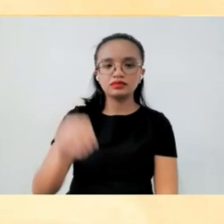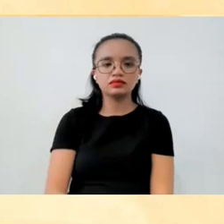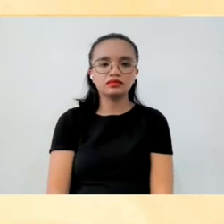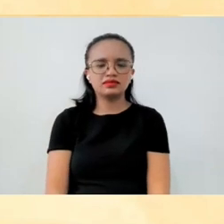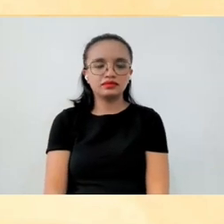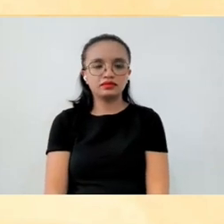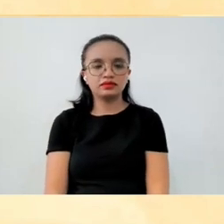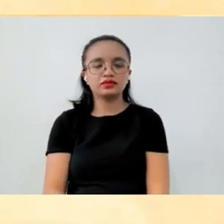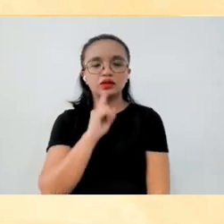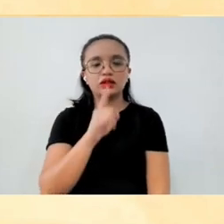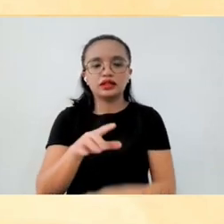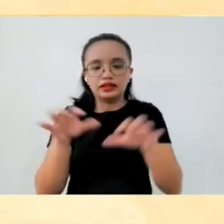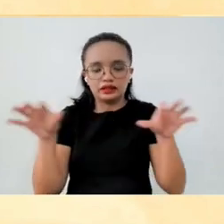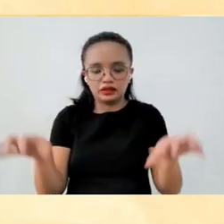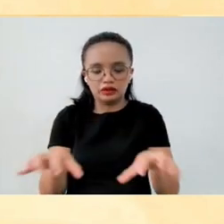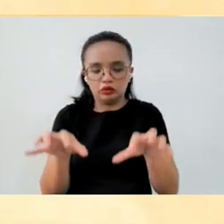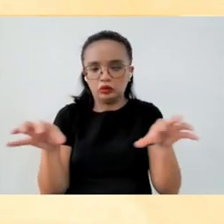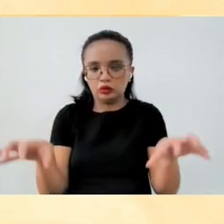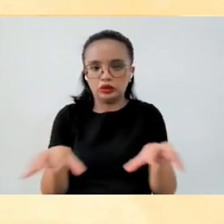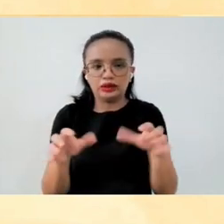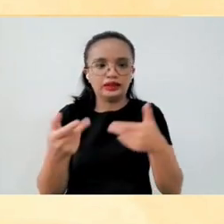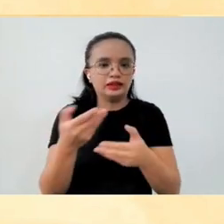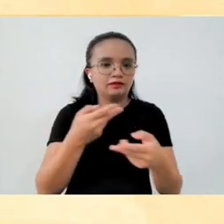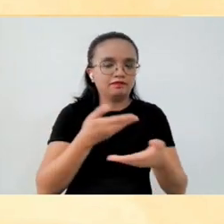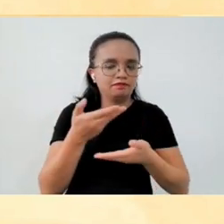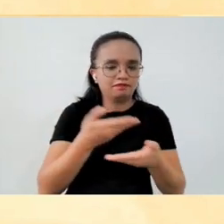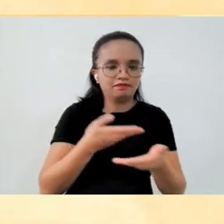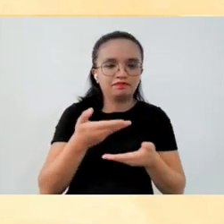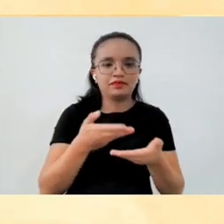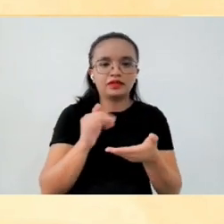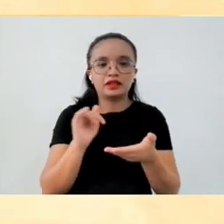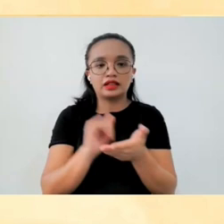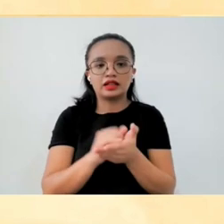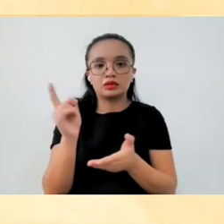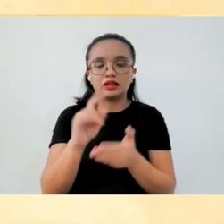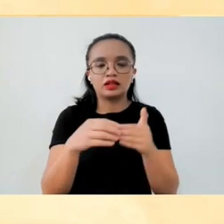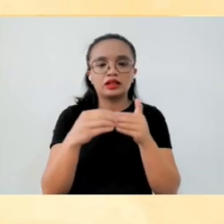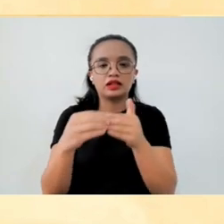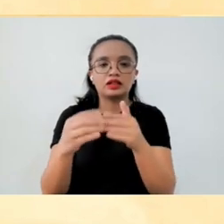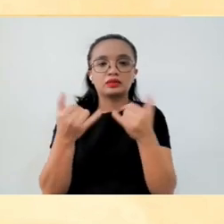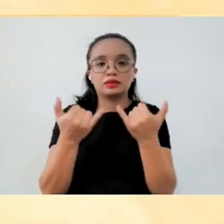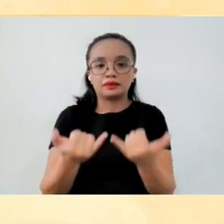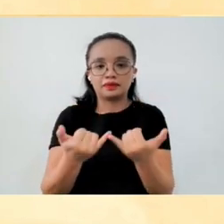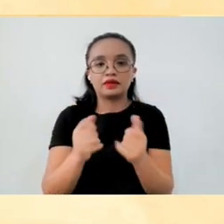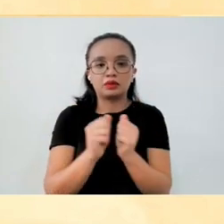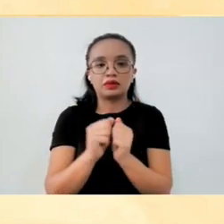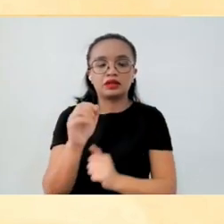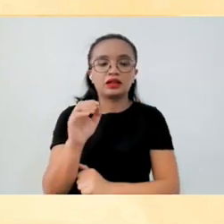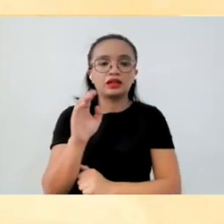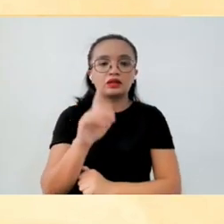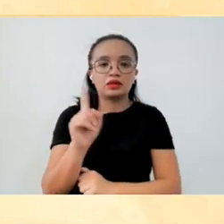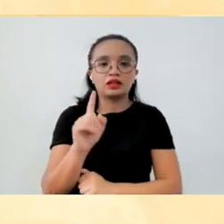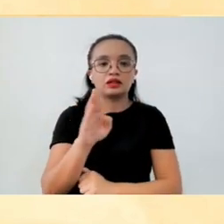these tireless conciliation efforts and negotiations that led us to today, with the Bangsamoro Autonomous